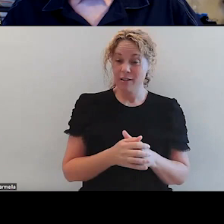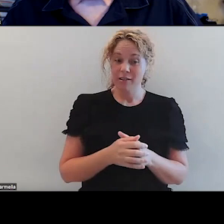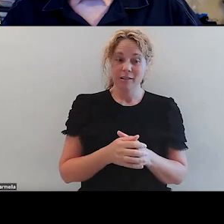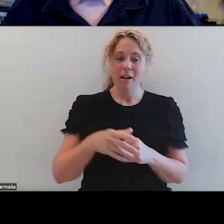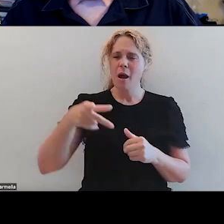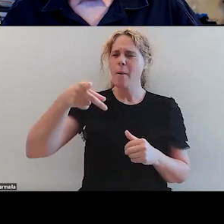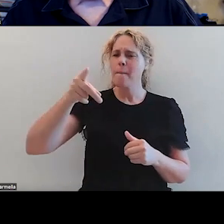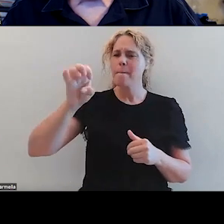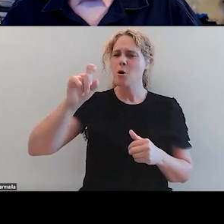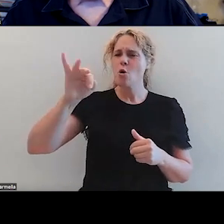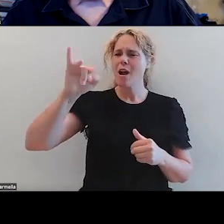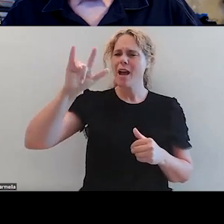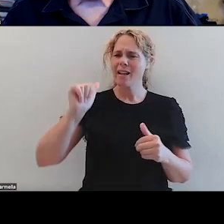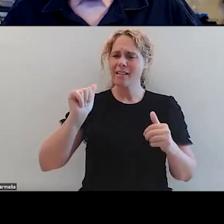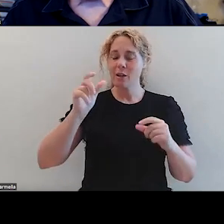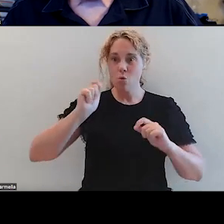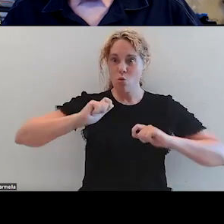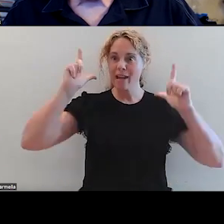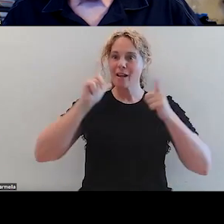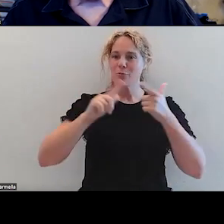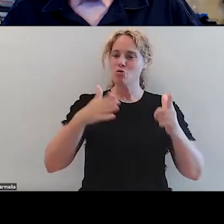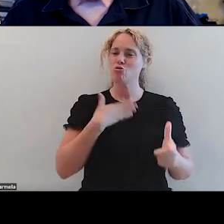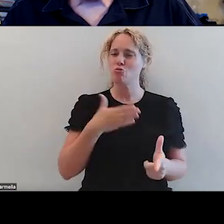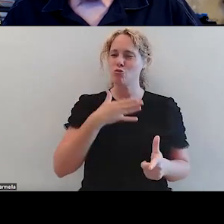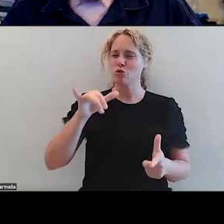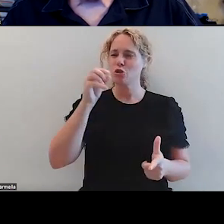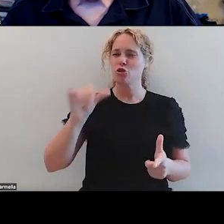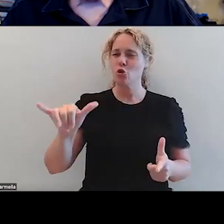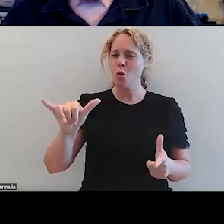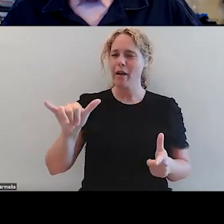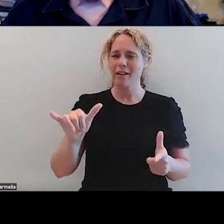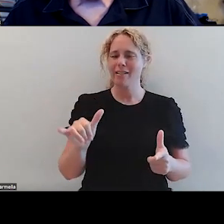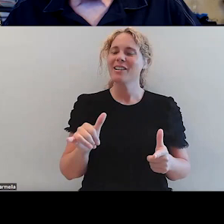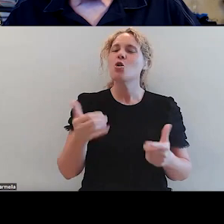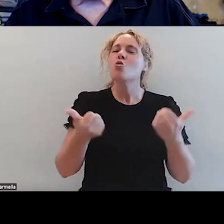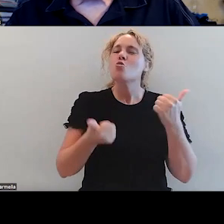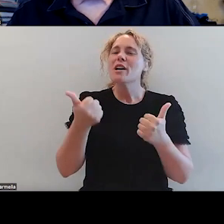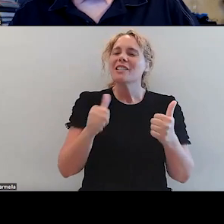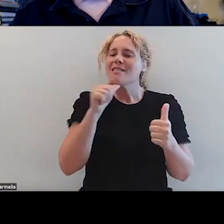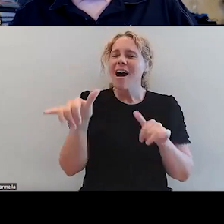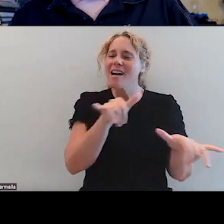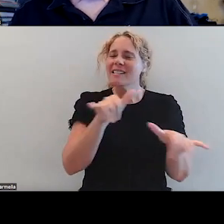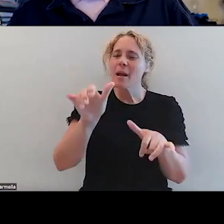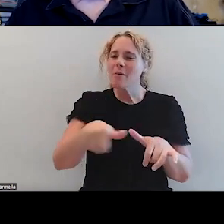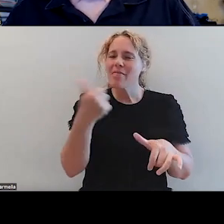poetically waking up to joy. So which of these things is not like the others? Eudaimonia,